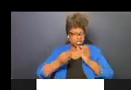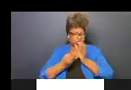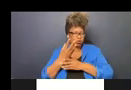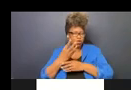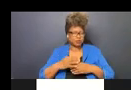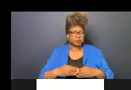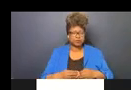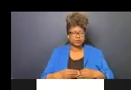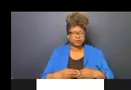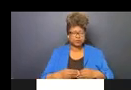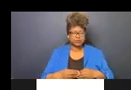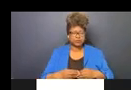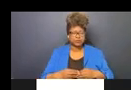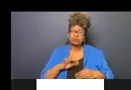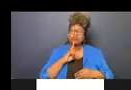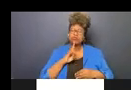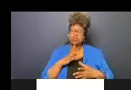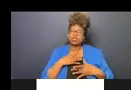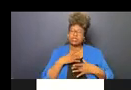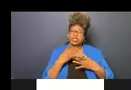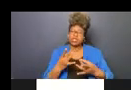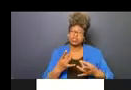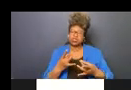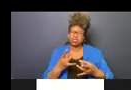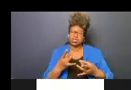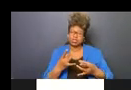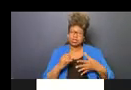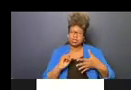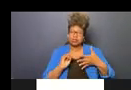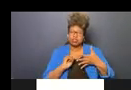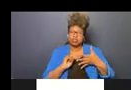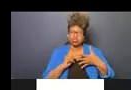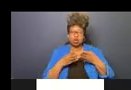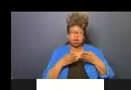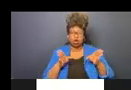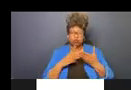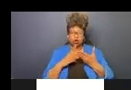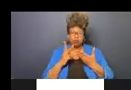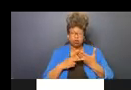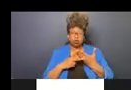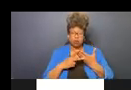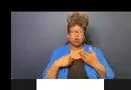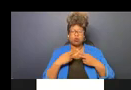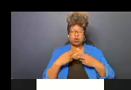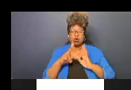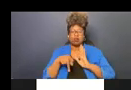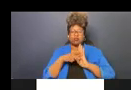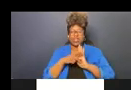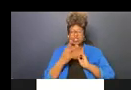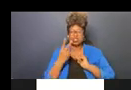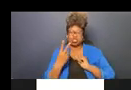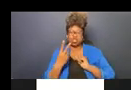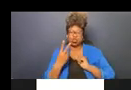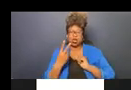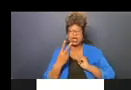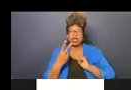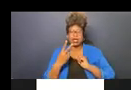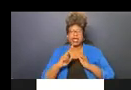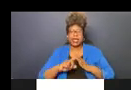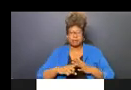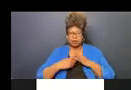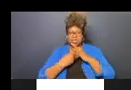this really interesting feature to this overall program that we call Phase 2 implementation. And so